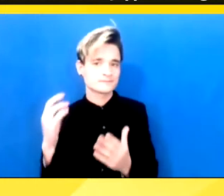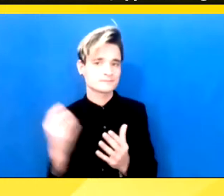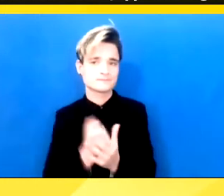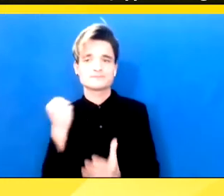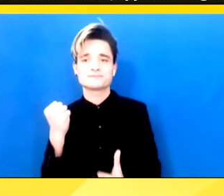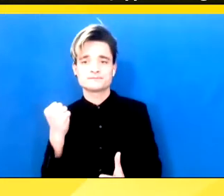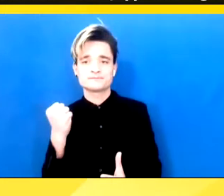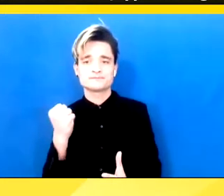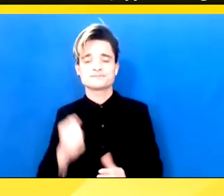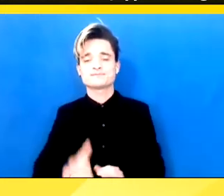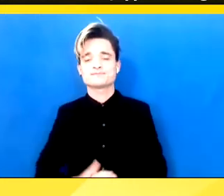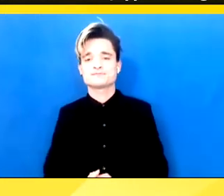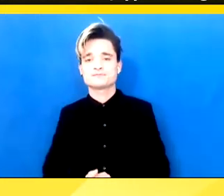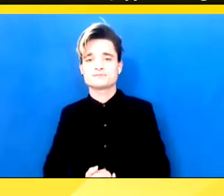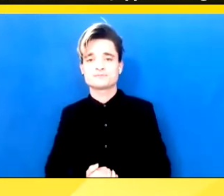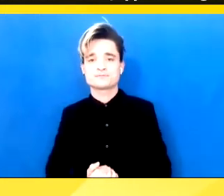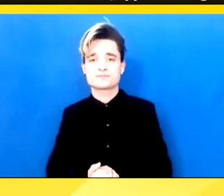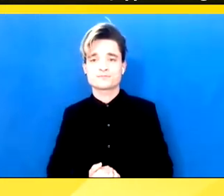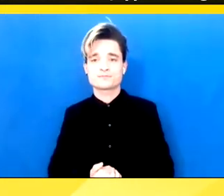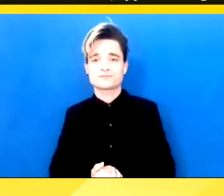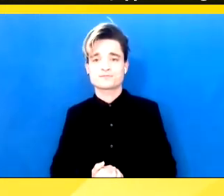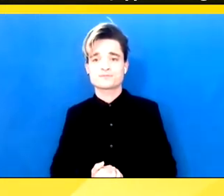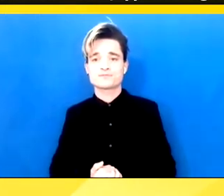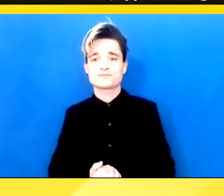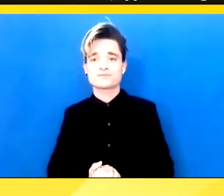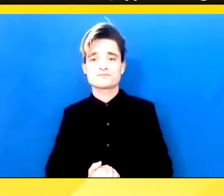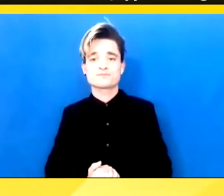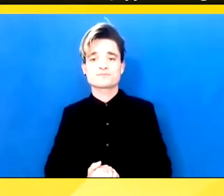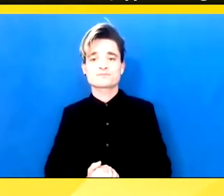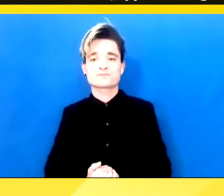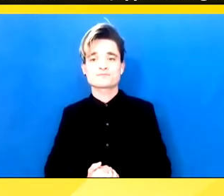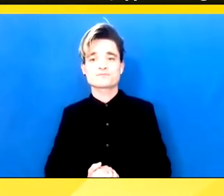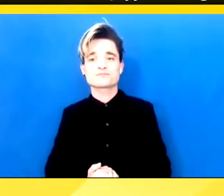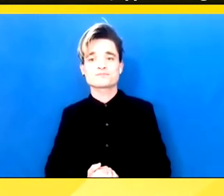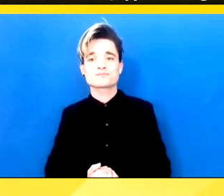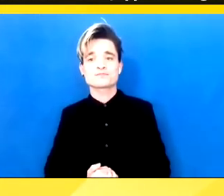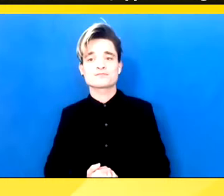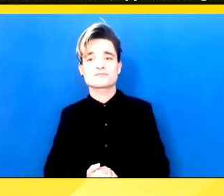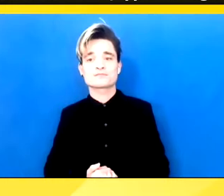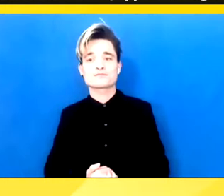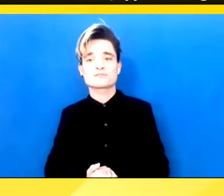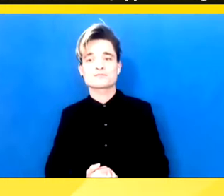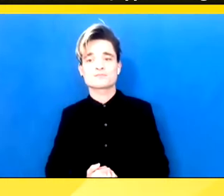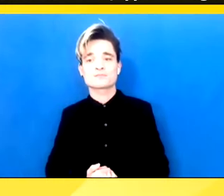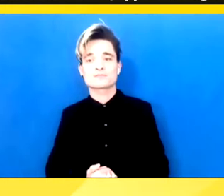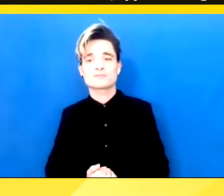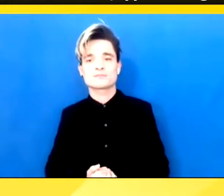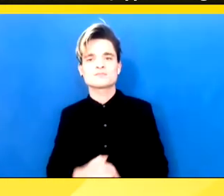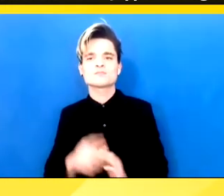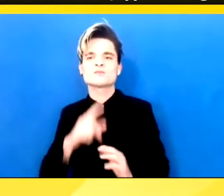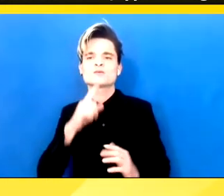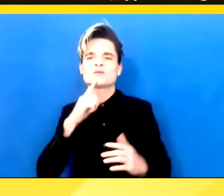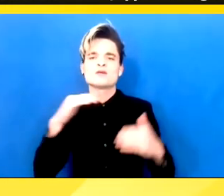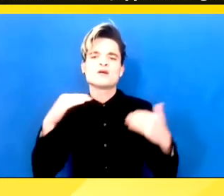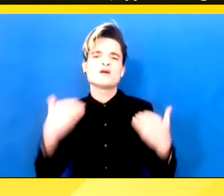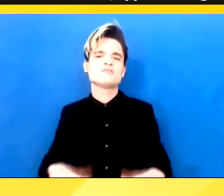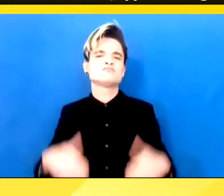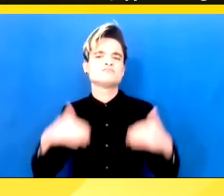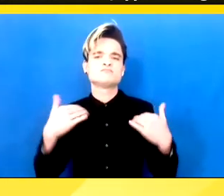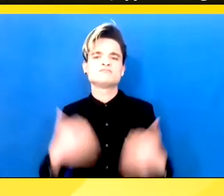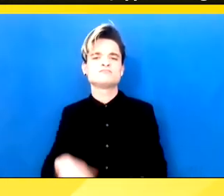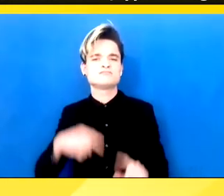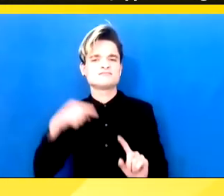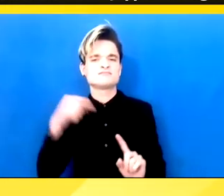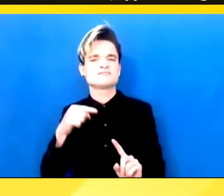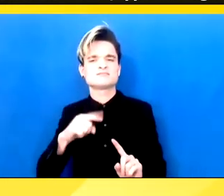And we are on. Good afternoon. This is an amazing rally. We've just witnessed a rally that